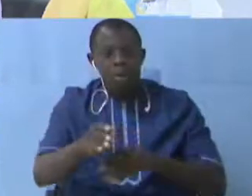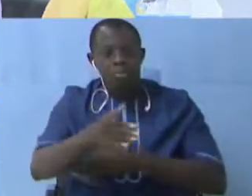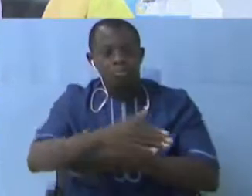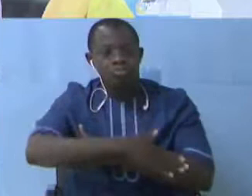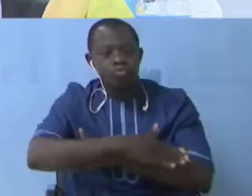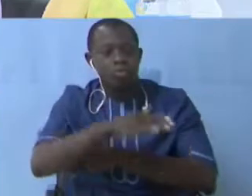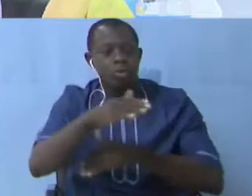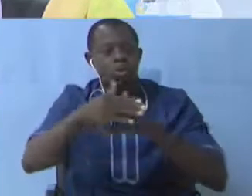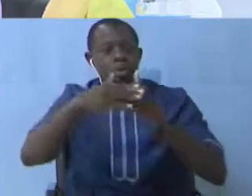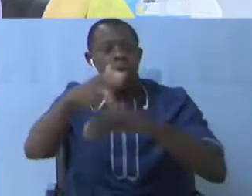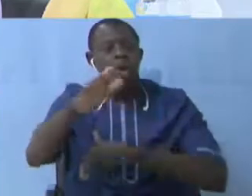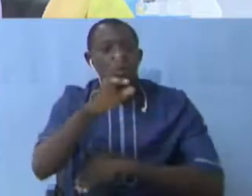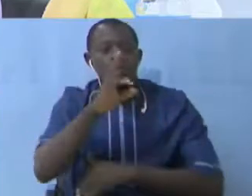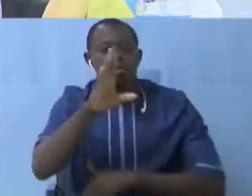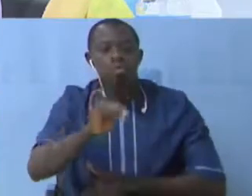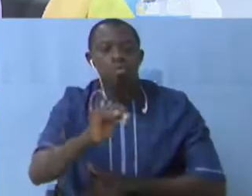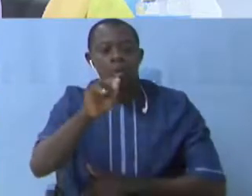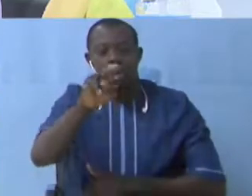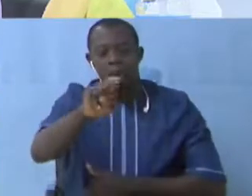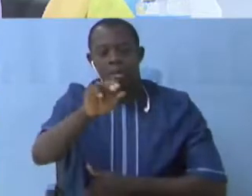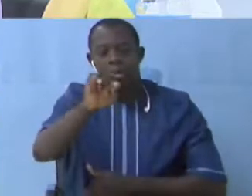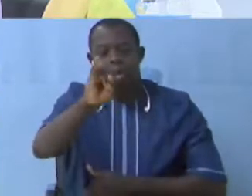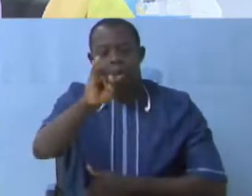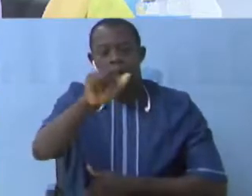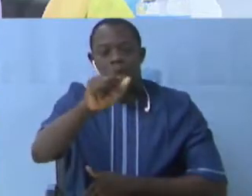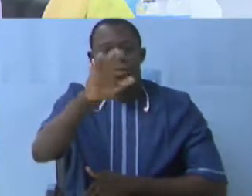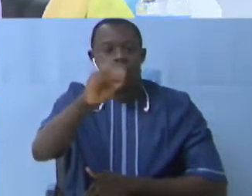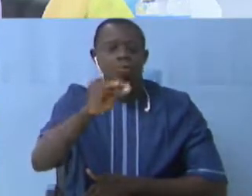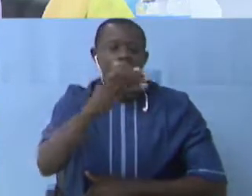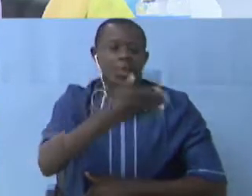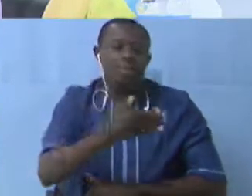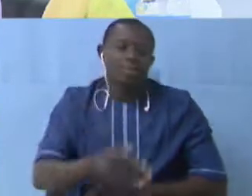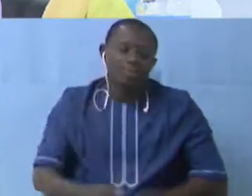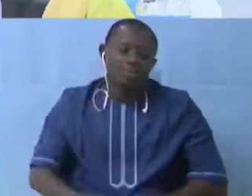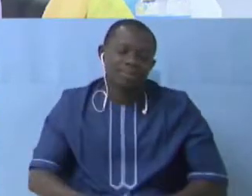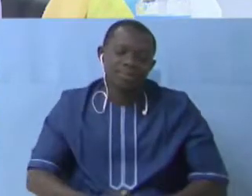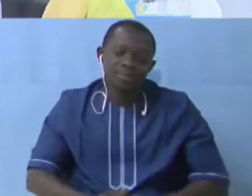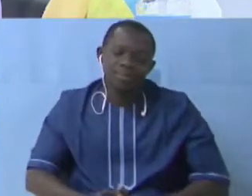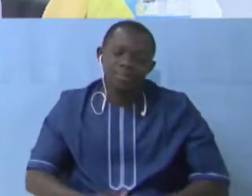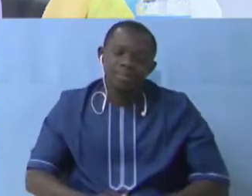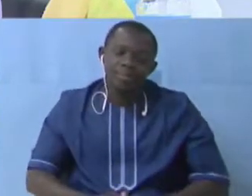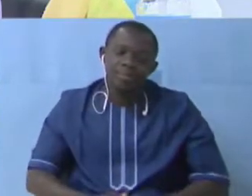buntu yi tamit dal di woon nañu ko wëlbati tamit di NIA yi.